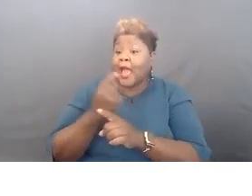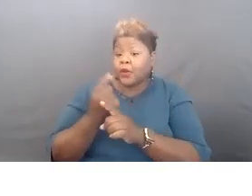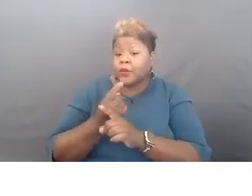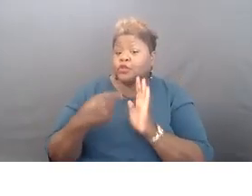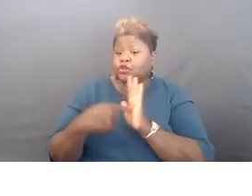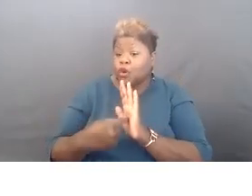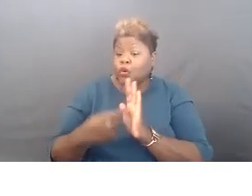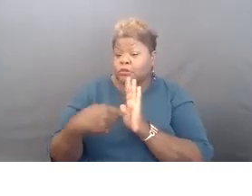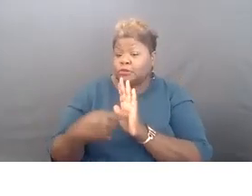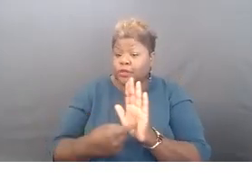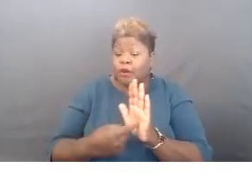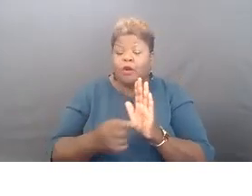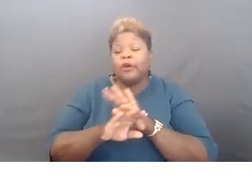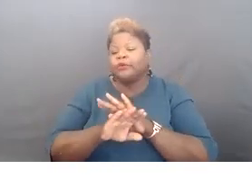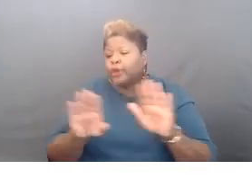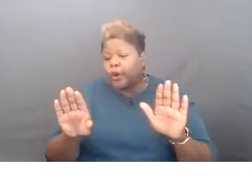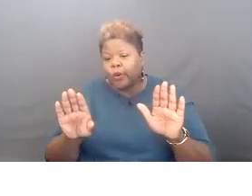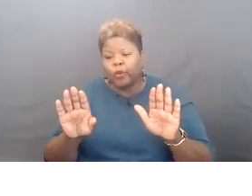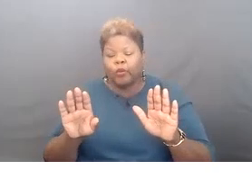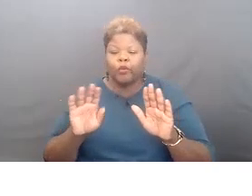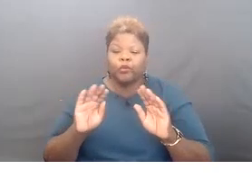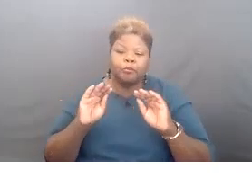being shared. Do not put